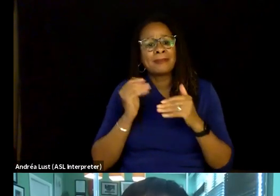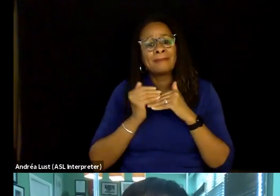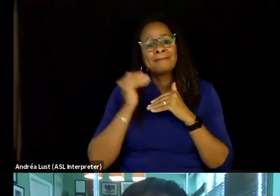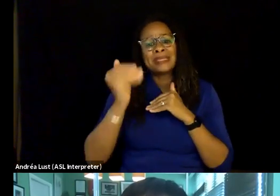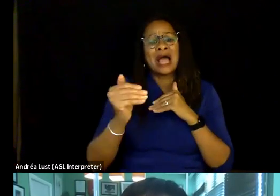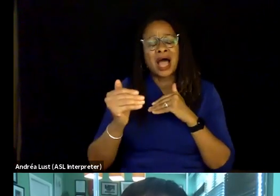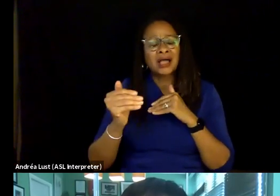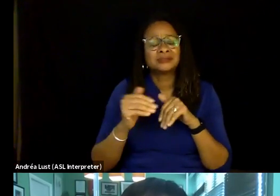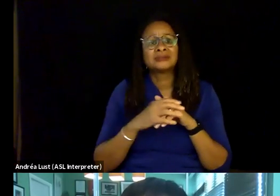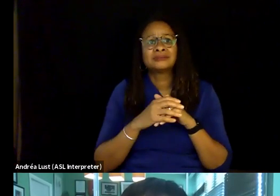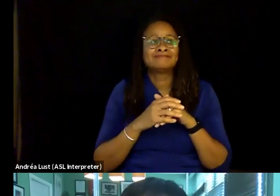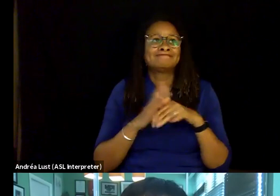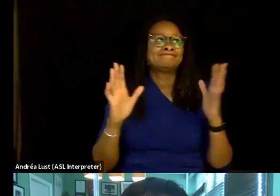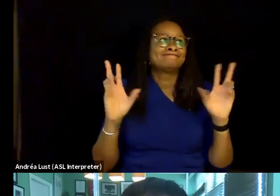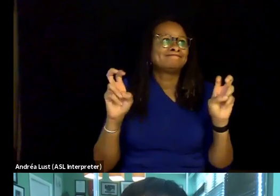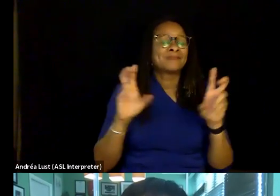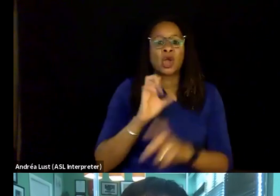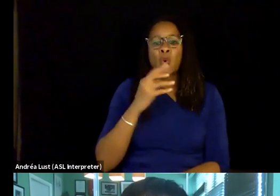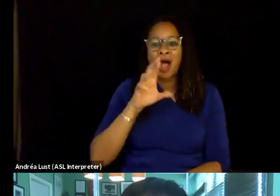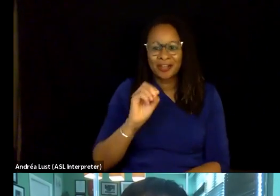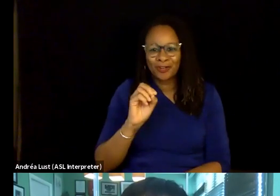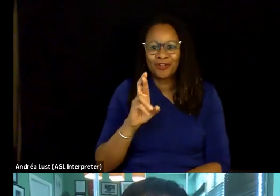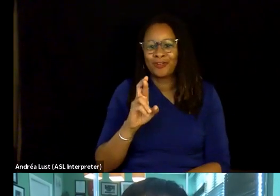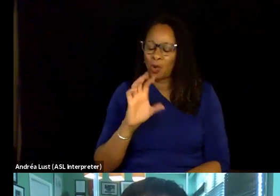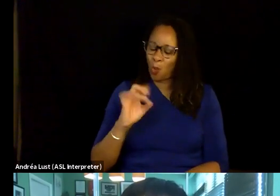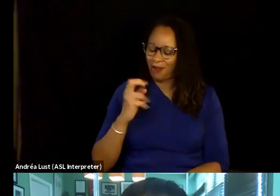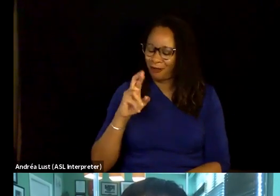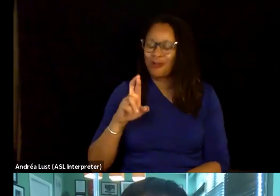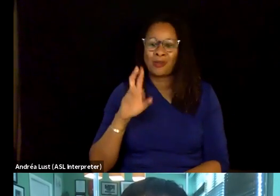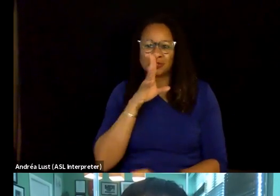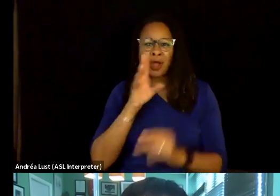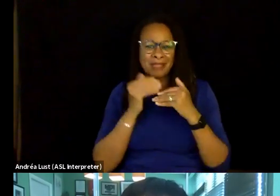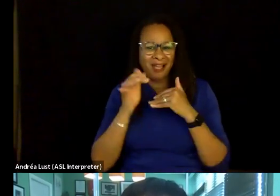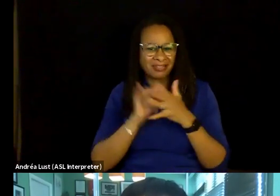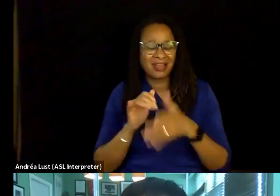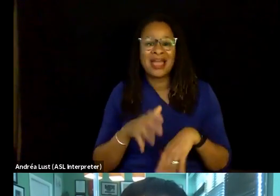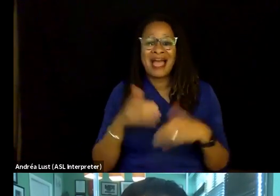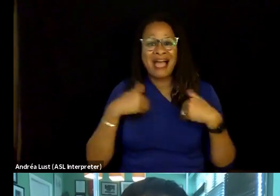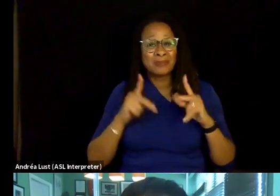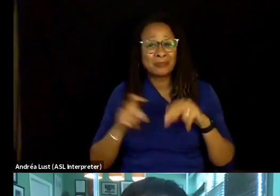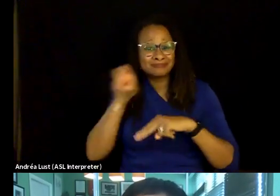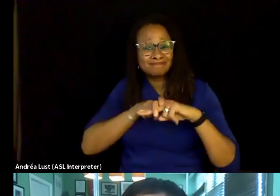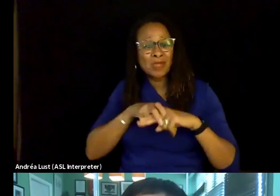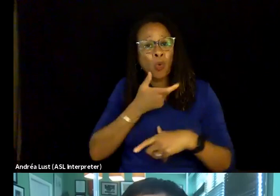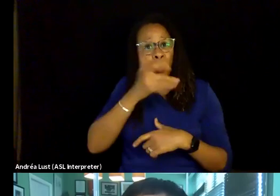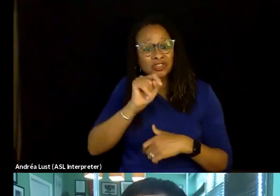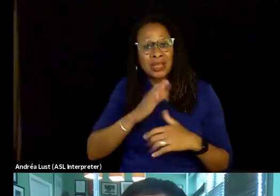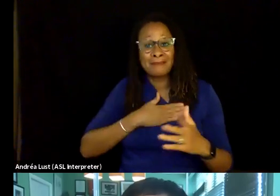choir, right? We have to talk to people beyond the choir and to have them actually watch it. My goal is, you